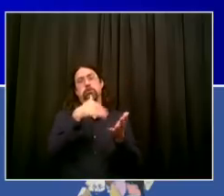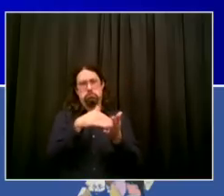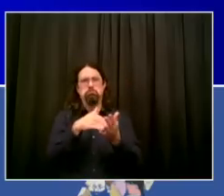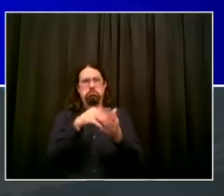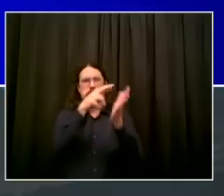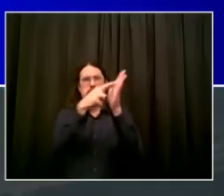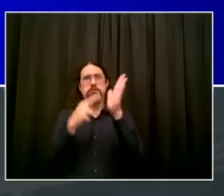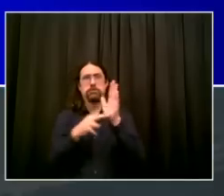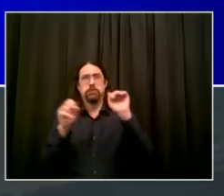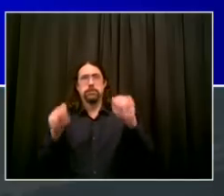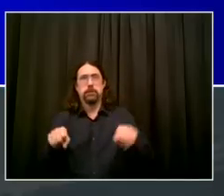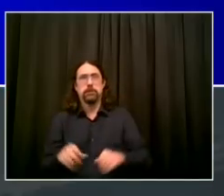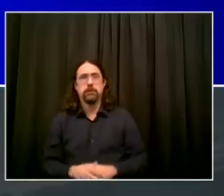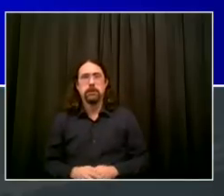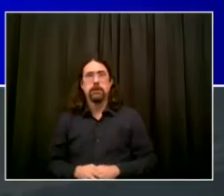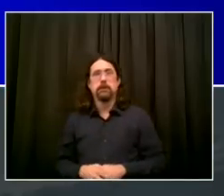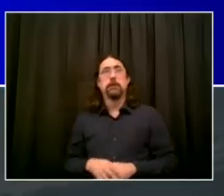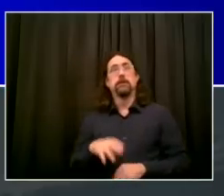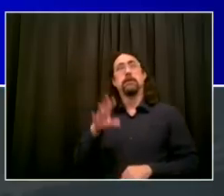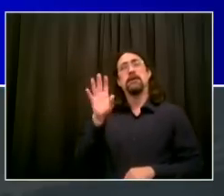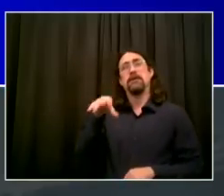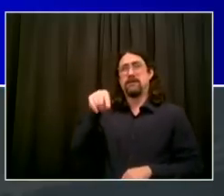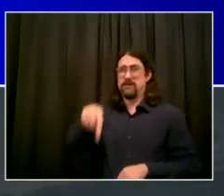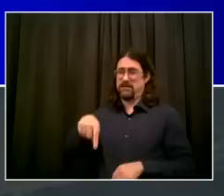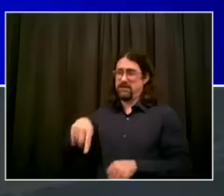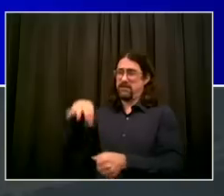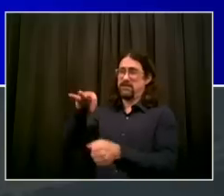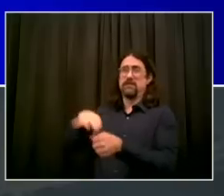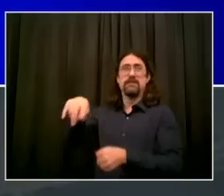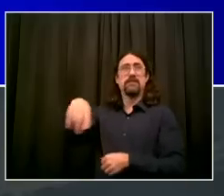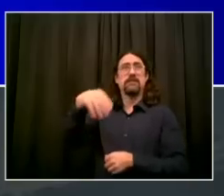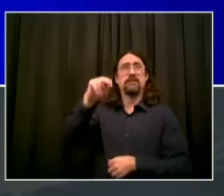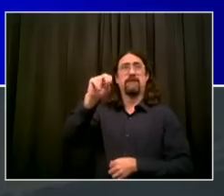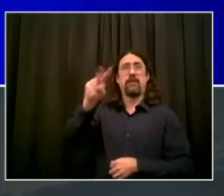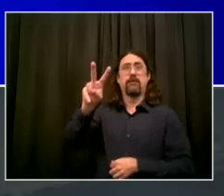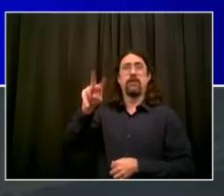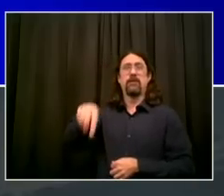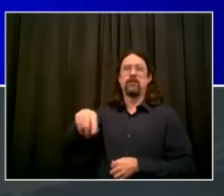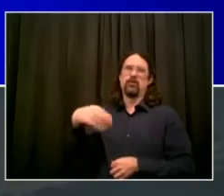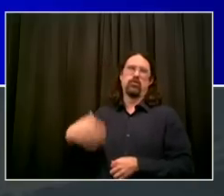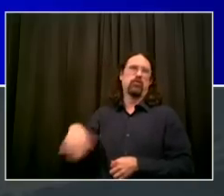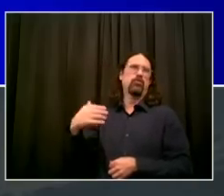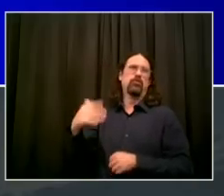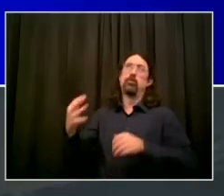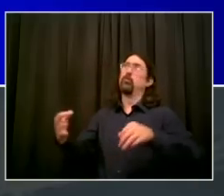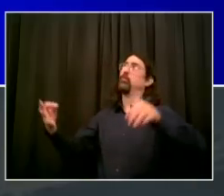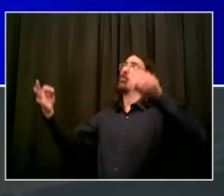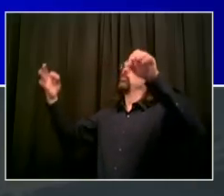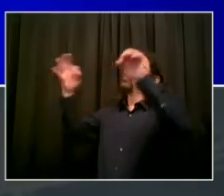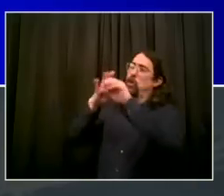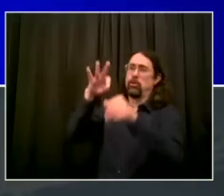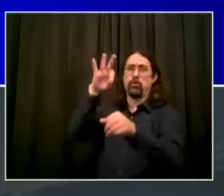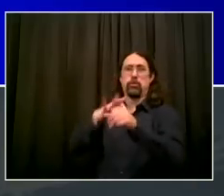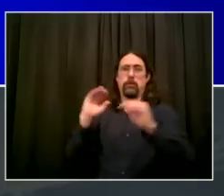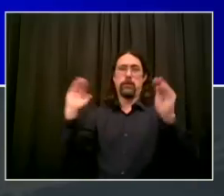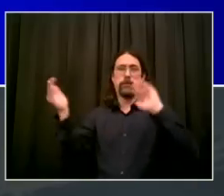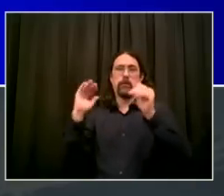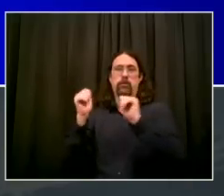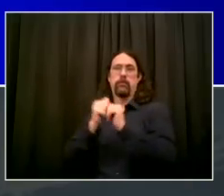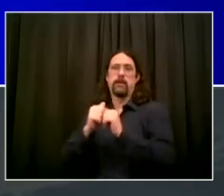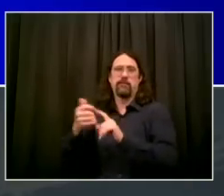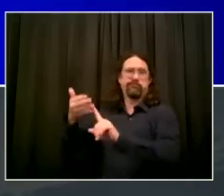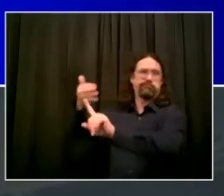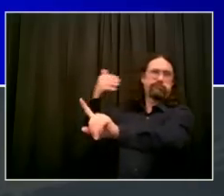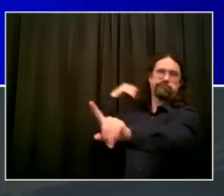daily indicators. Number 1, daily number of people admitted to New York City hospitals for suspected COVID-19. That threshold is 200